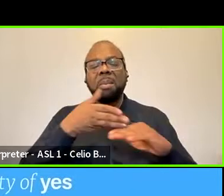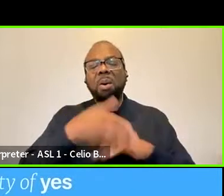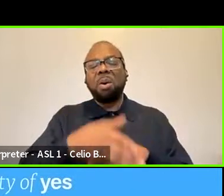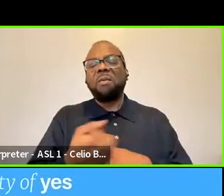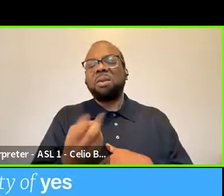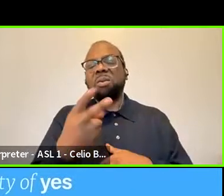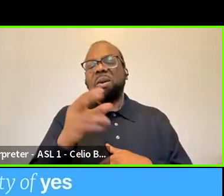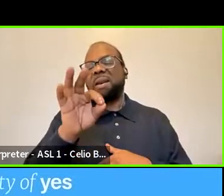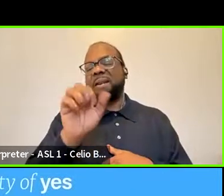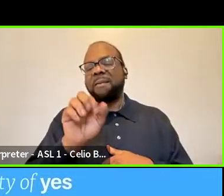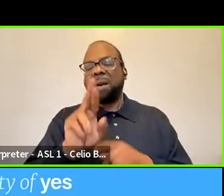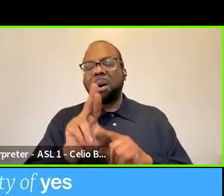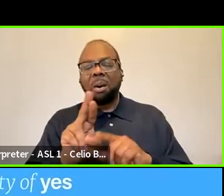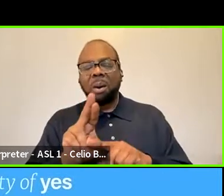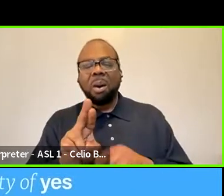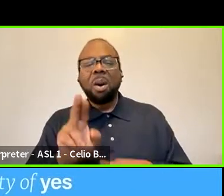FAR,